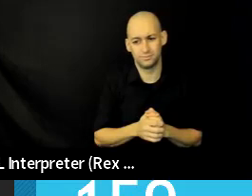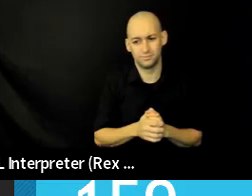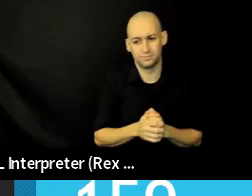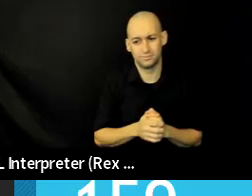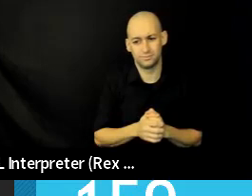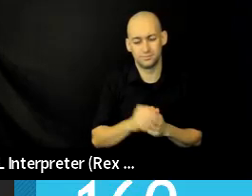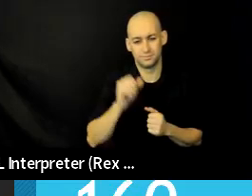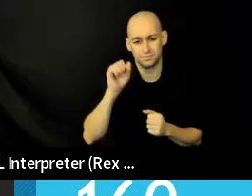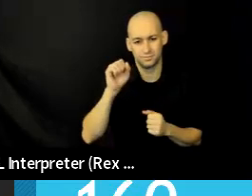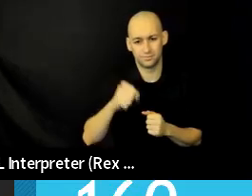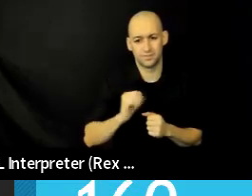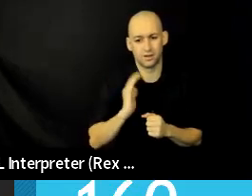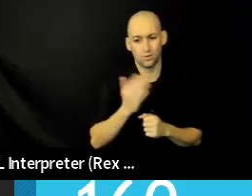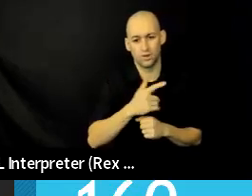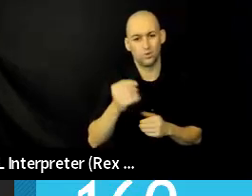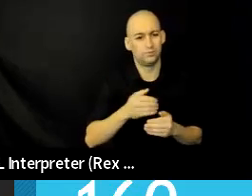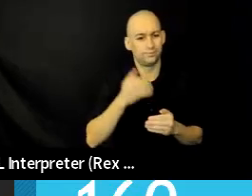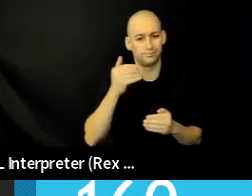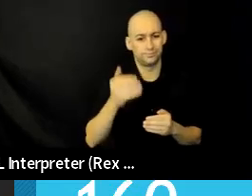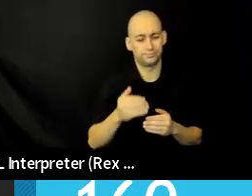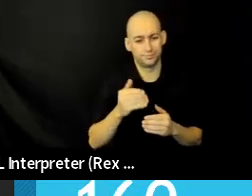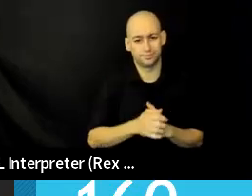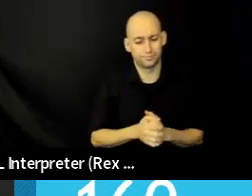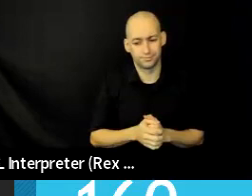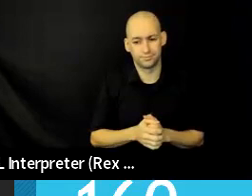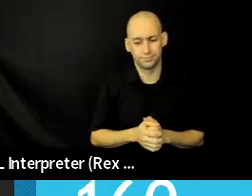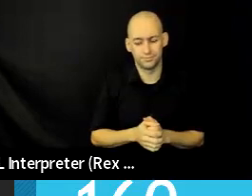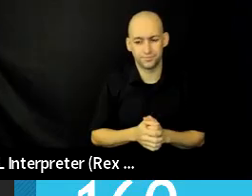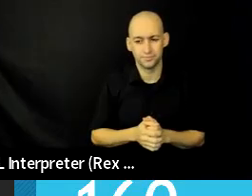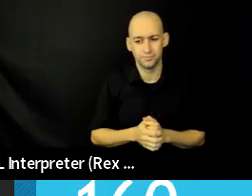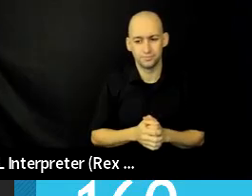Can we go to the next slide?